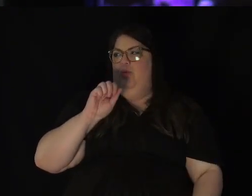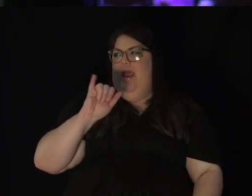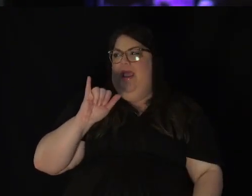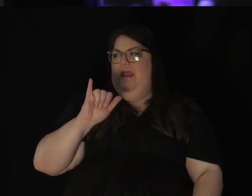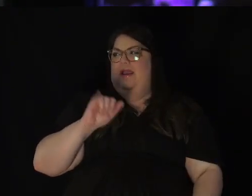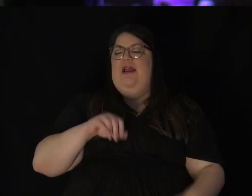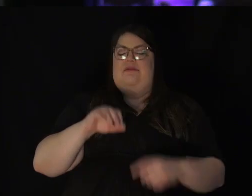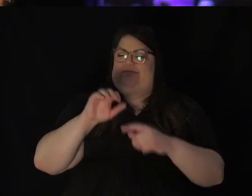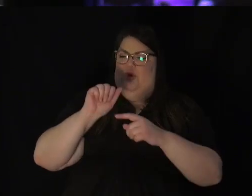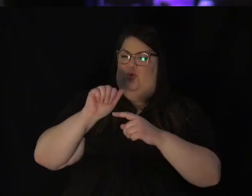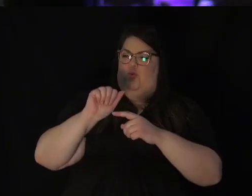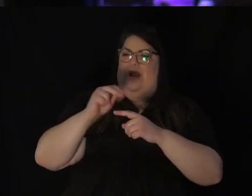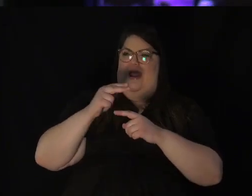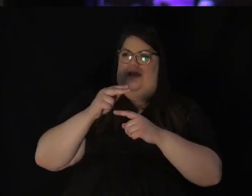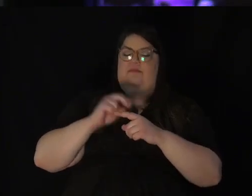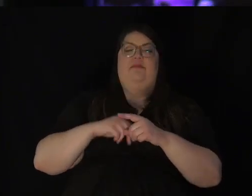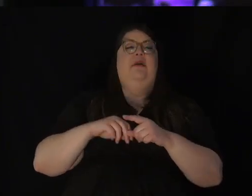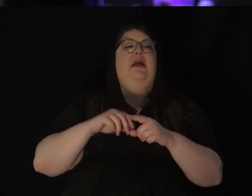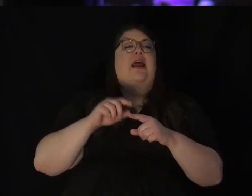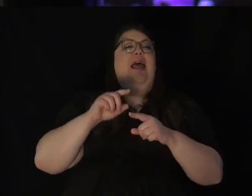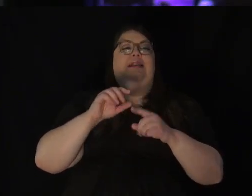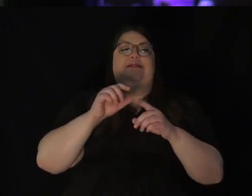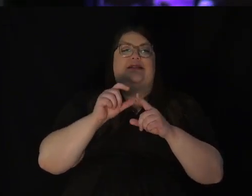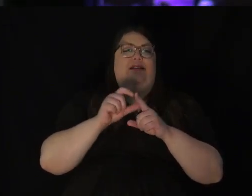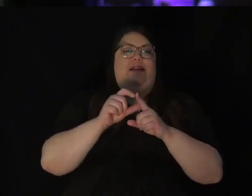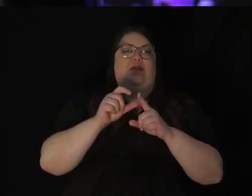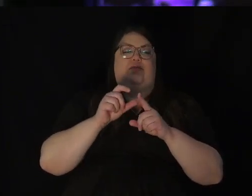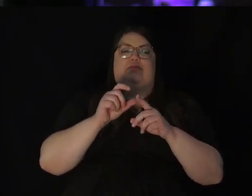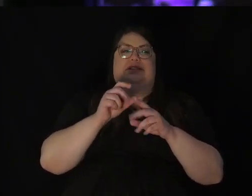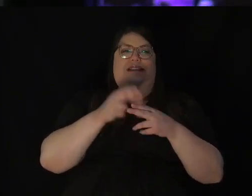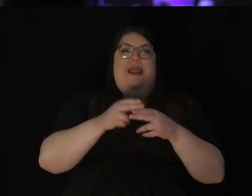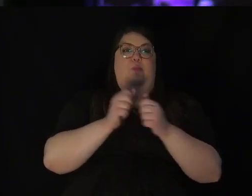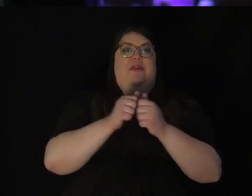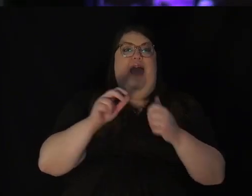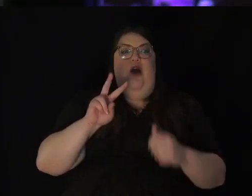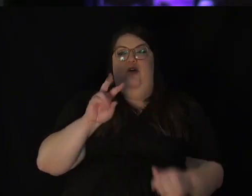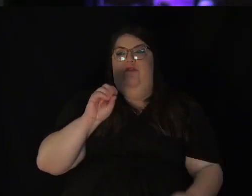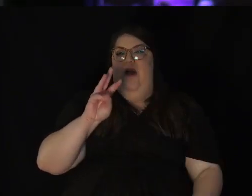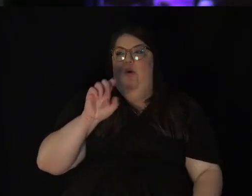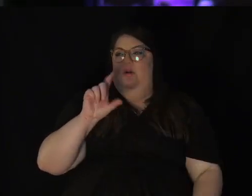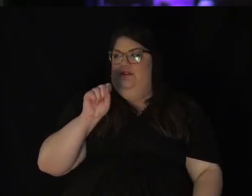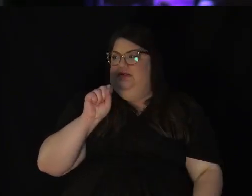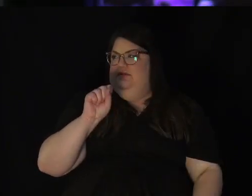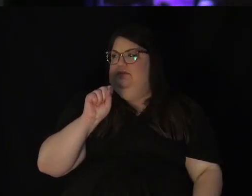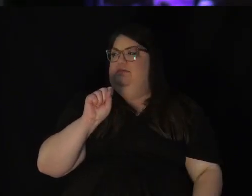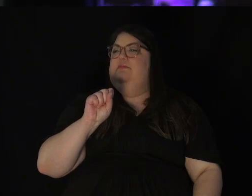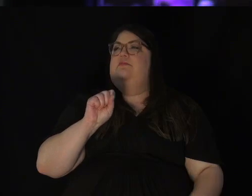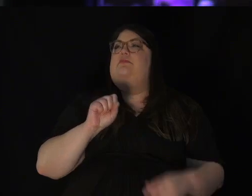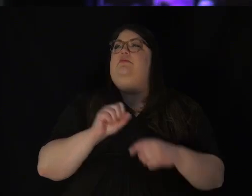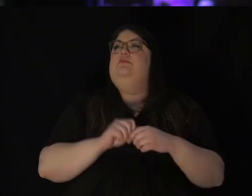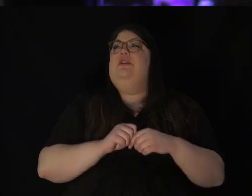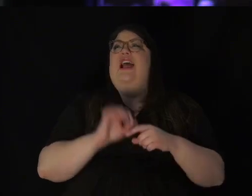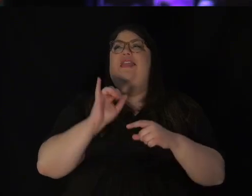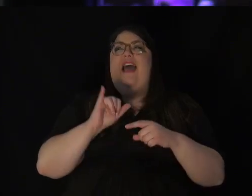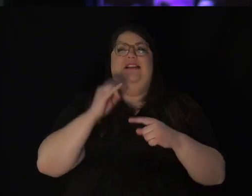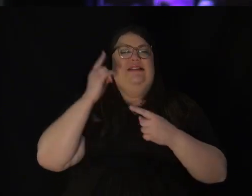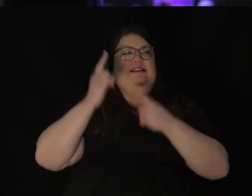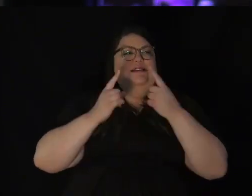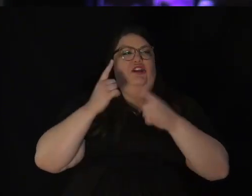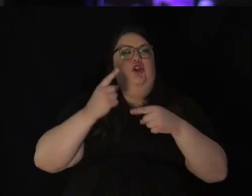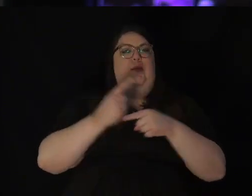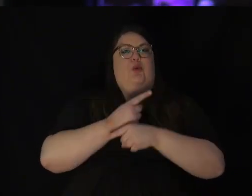any vowels. If you look at the Hebrew spelling of that, there are no vowels in that. This is considered the